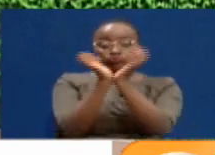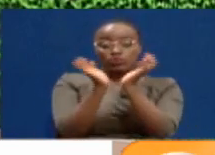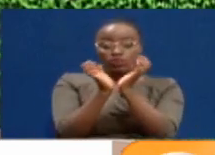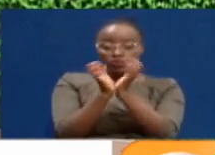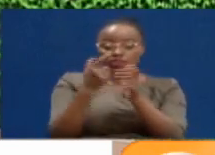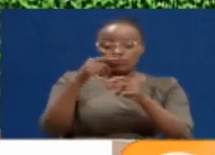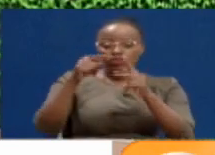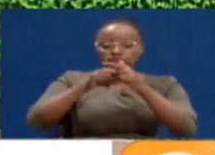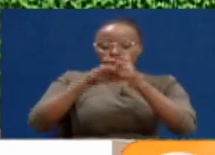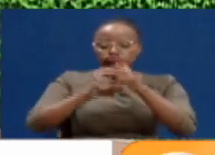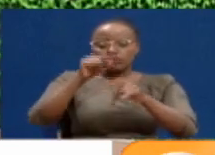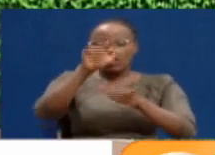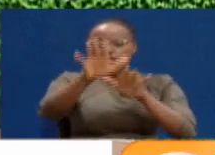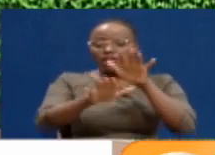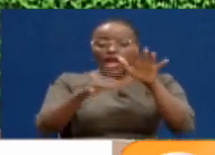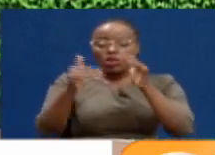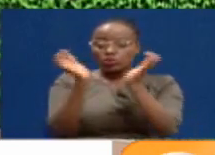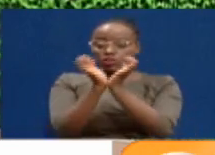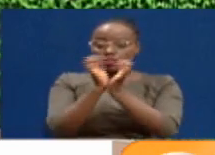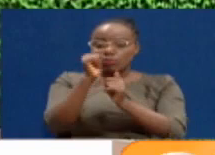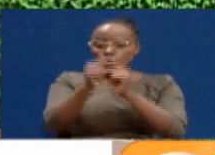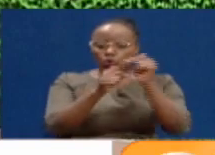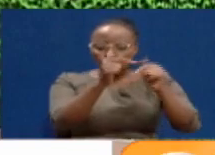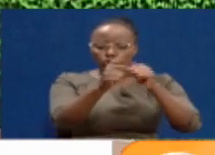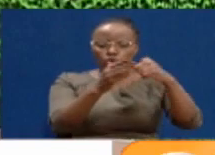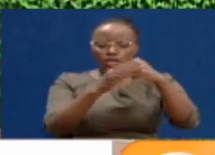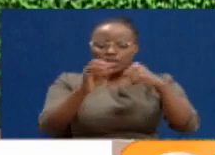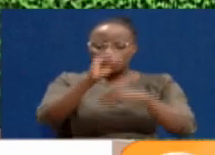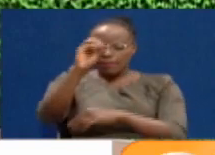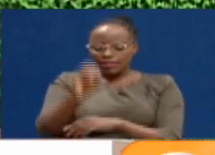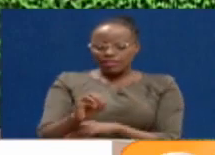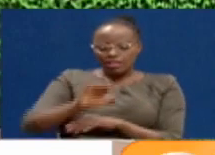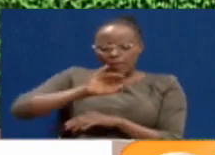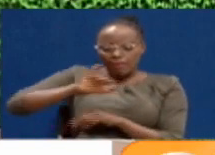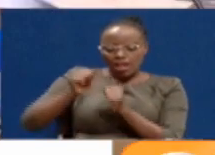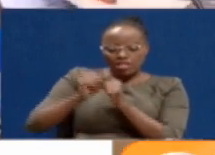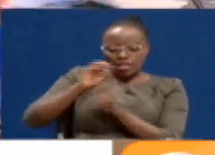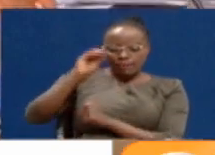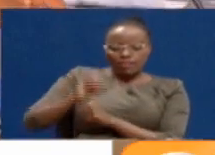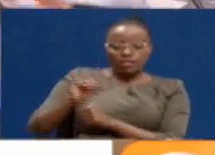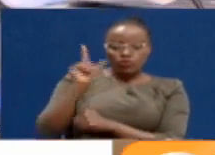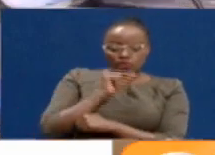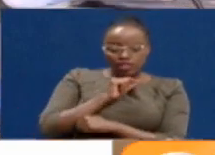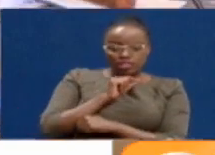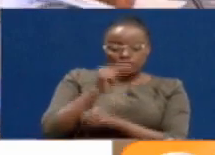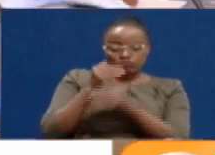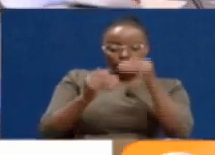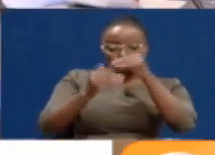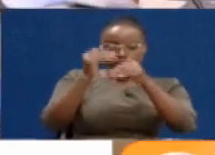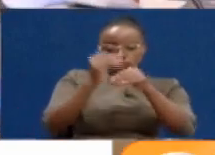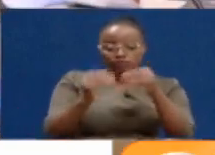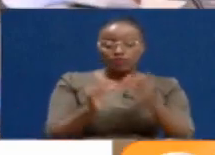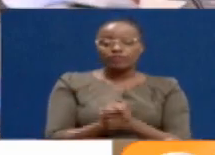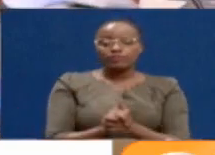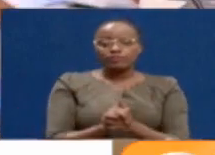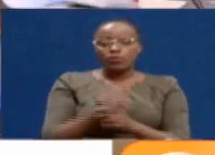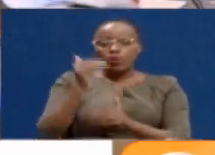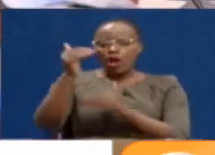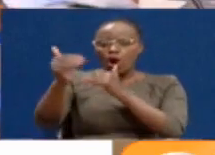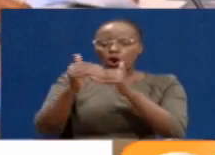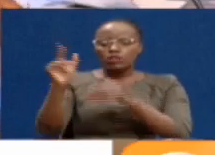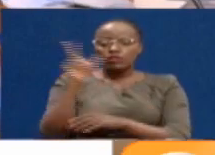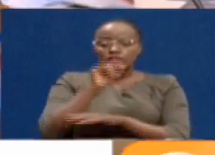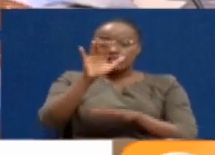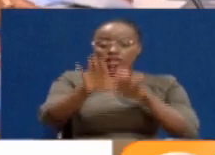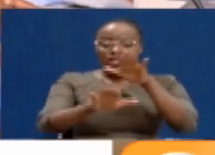while renovations at Nyayo Stadium are 90% done. I think we were able to almost complete